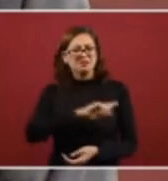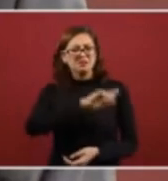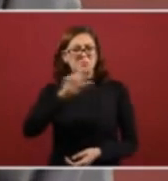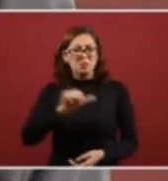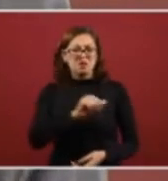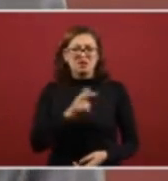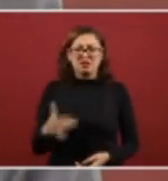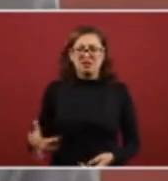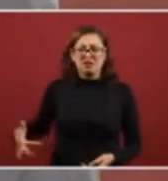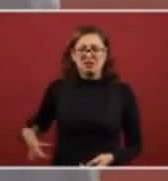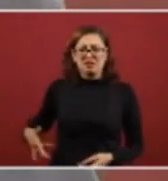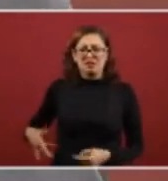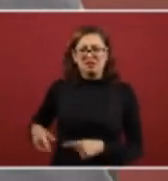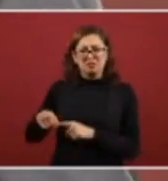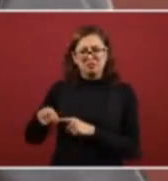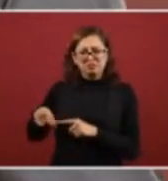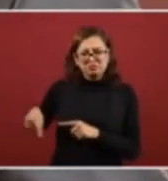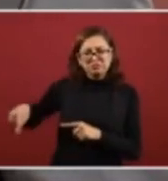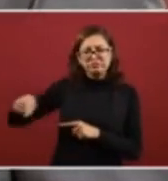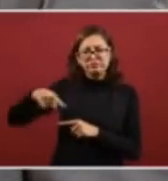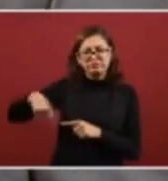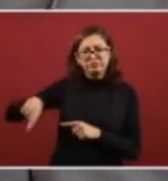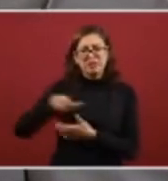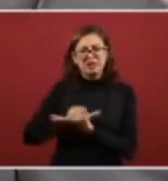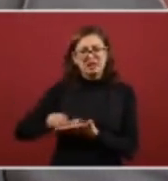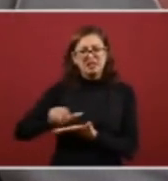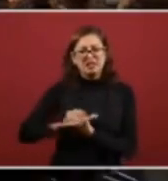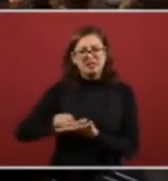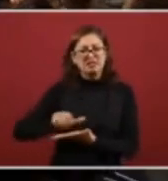diseases that require hemodialysis, which